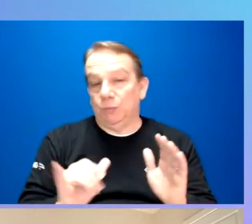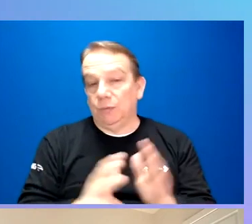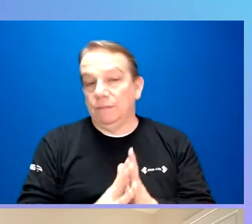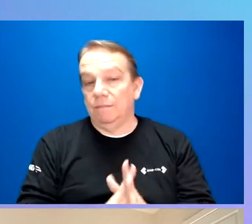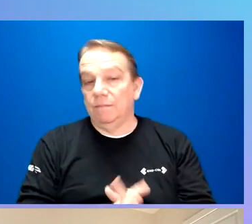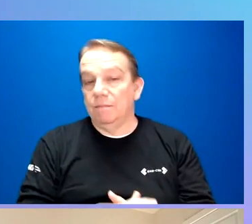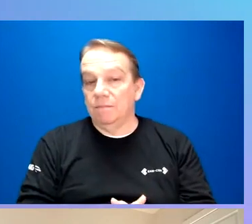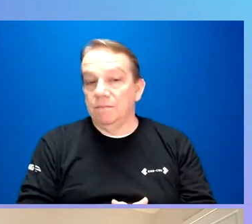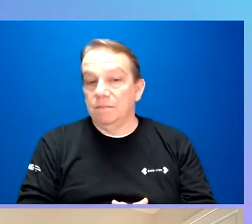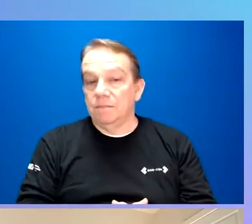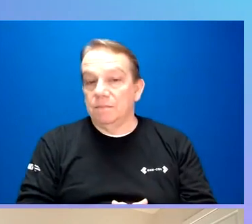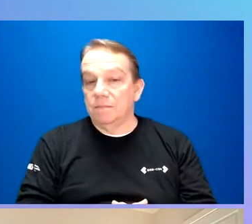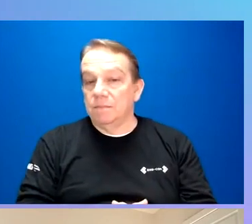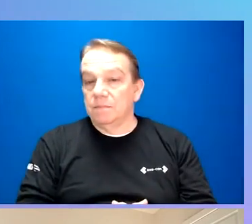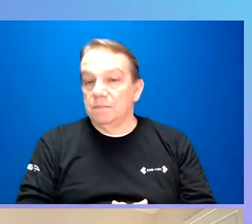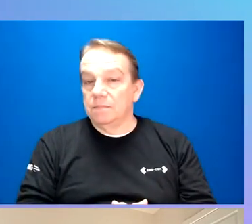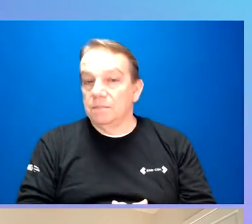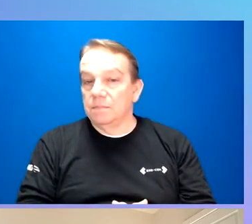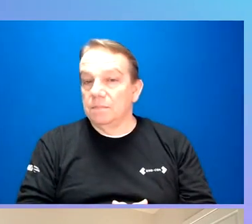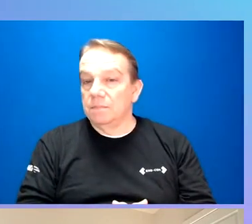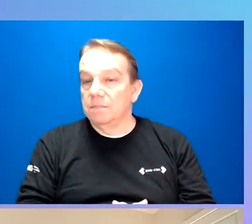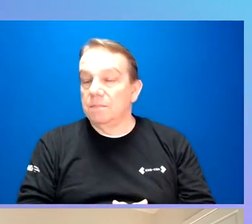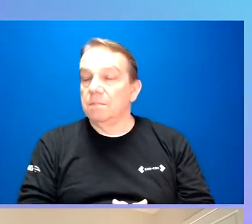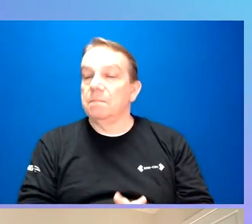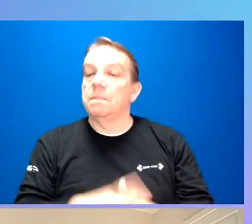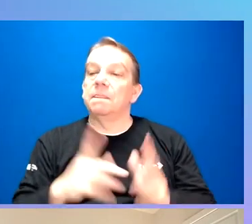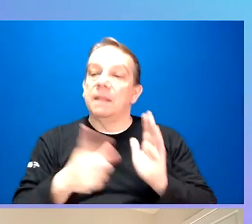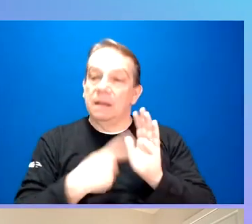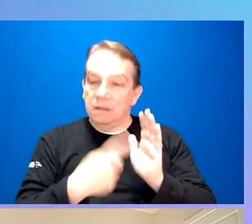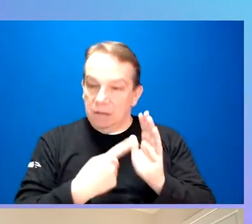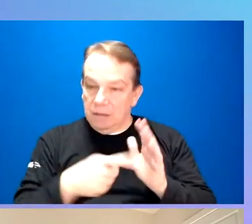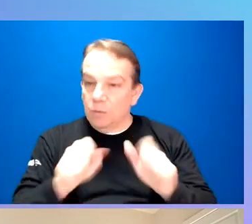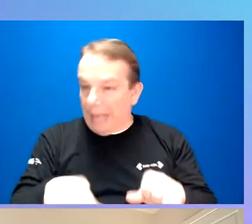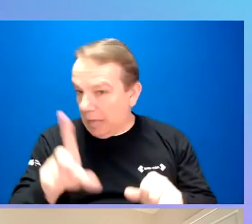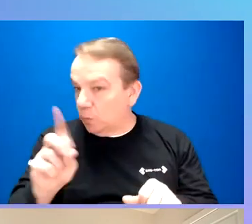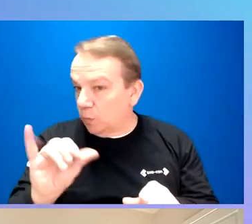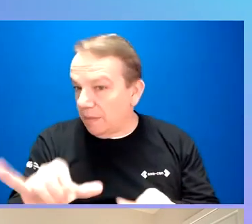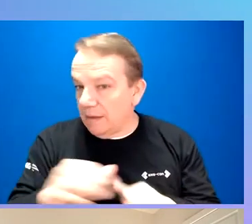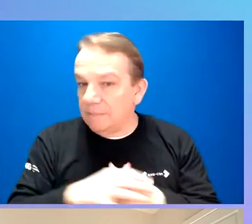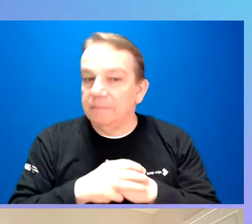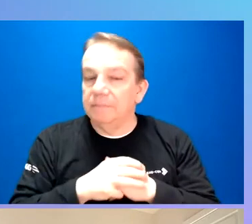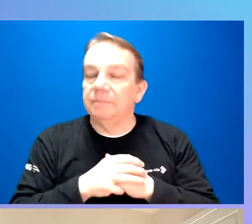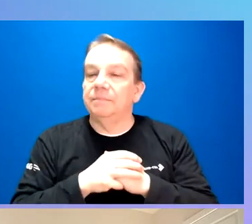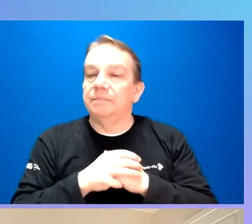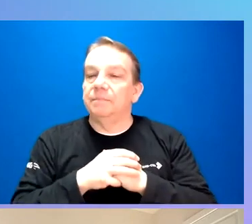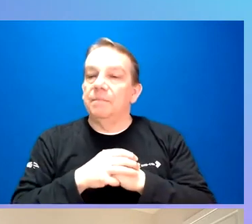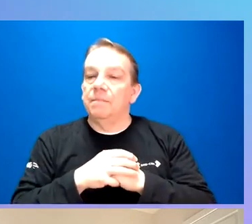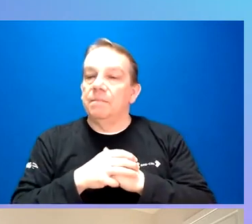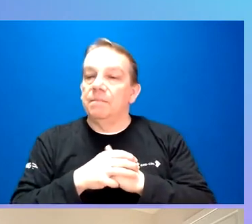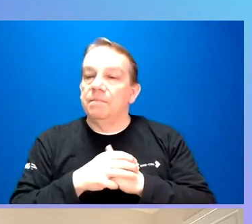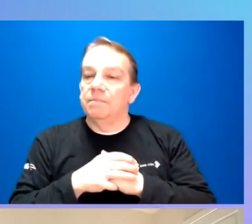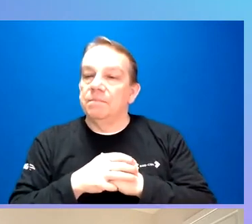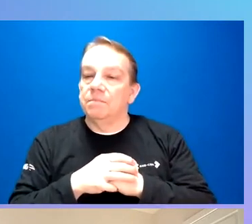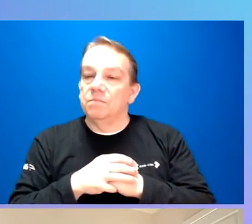Um, Mainly in Samsung phones, you can actually do that. Um, all